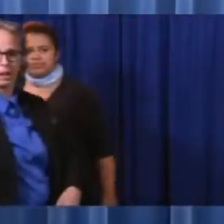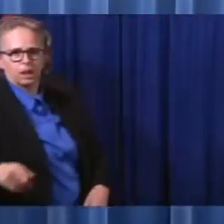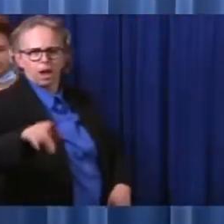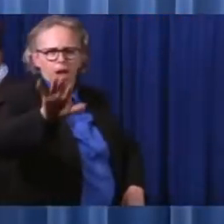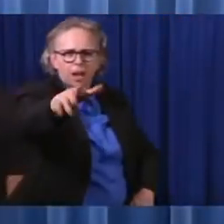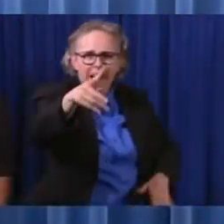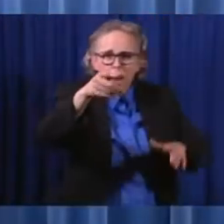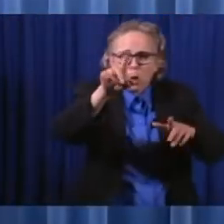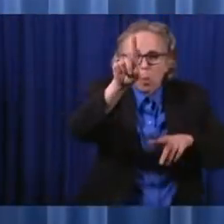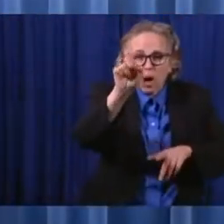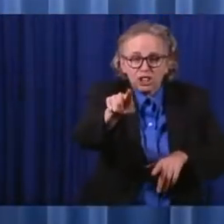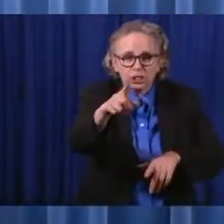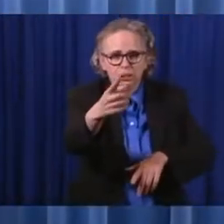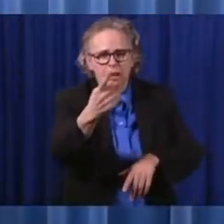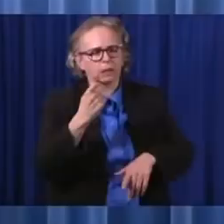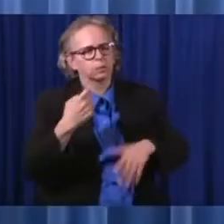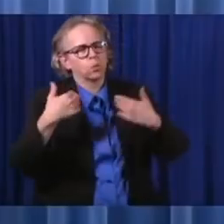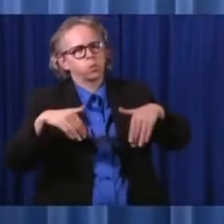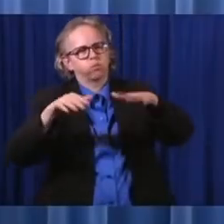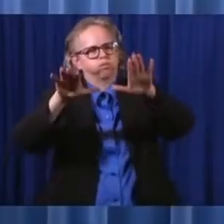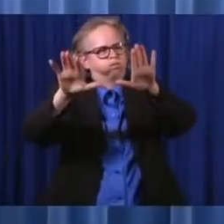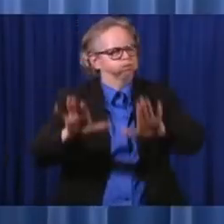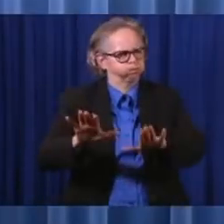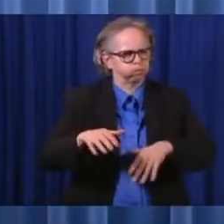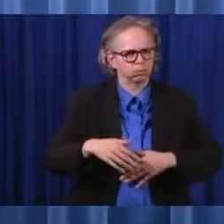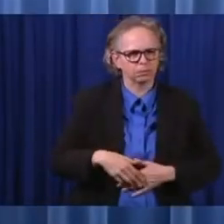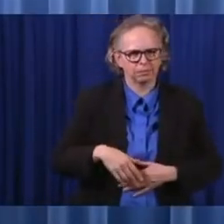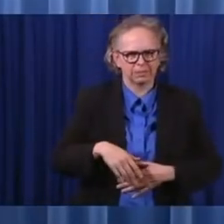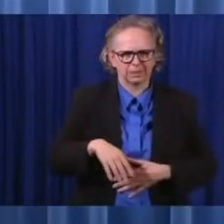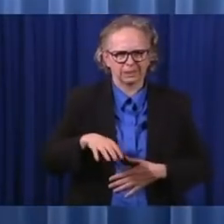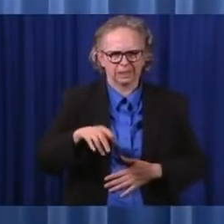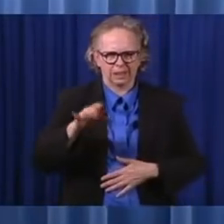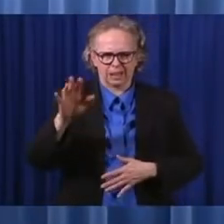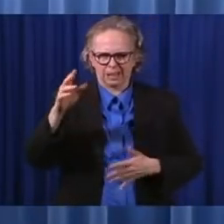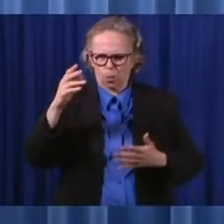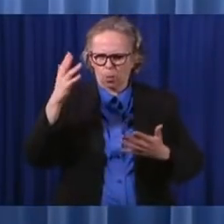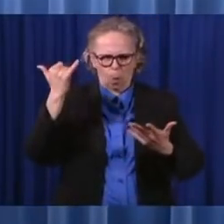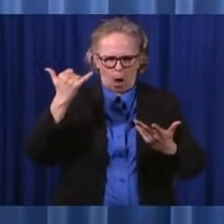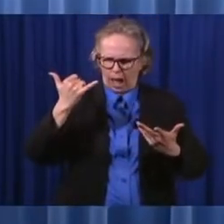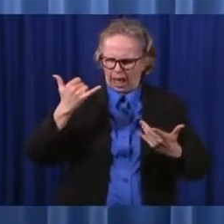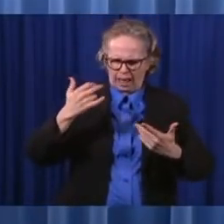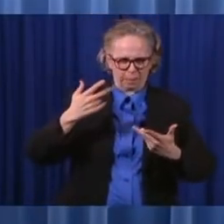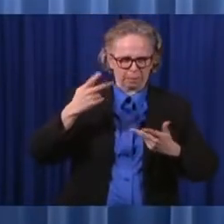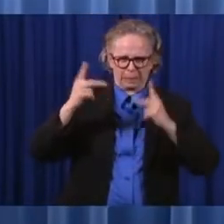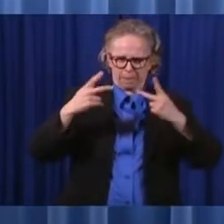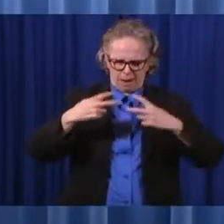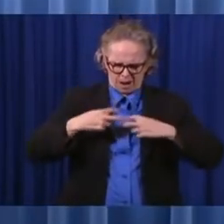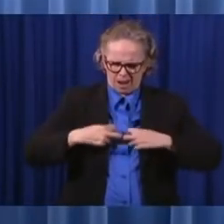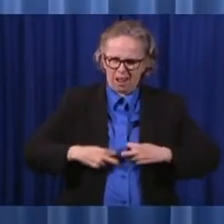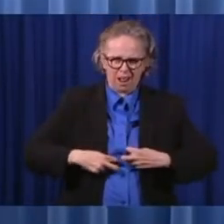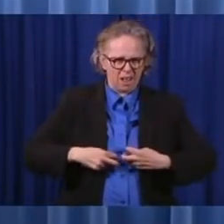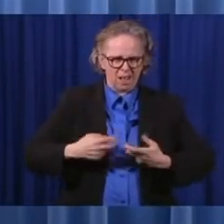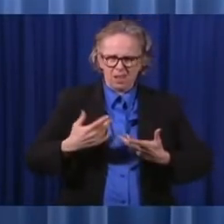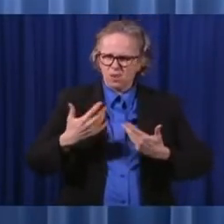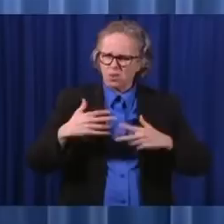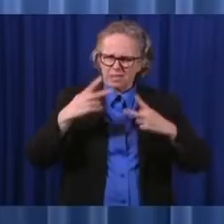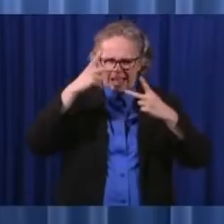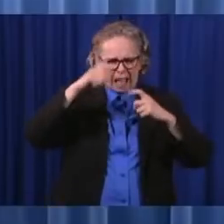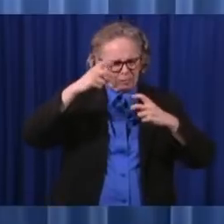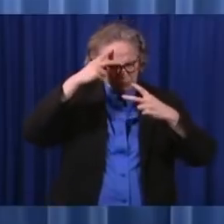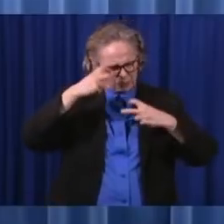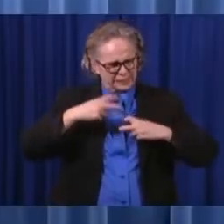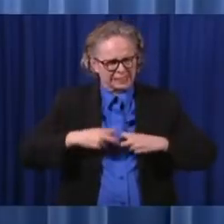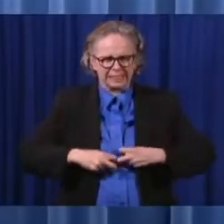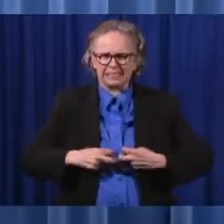defining question for all of us. It's something we all, anybody in public office, but every American, every Ohioan has to ask